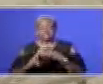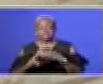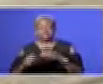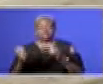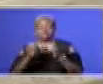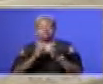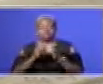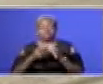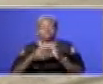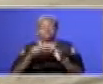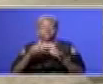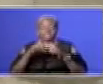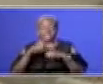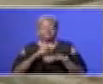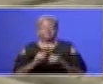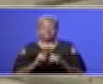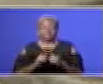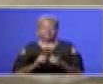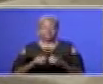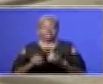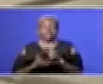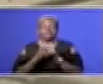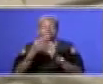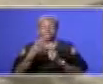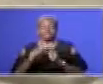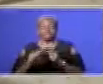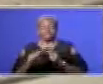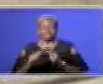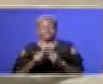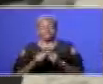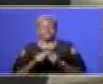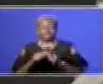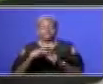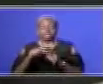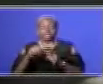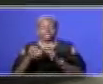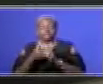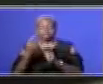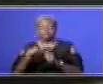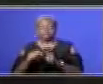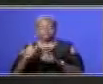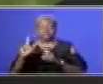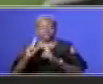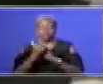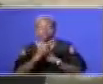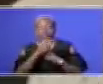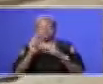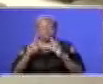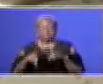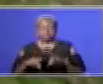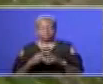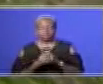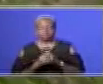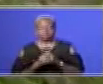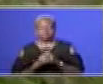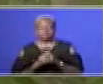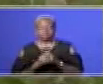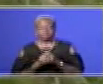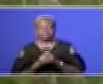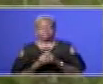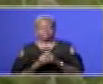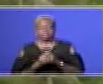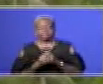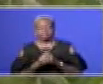around helping to redesign the local palate into a meal that is as healthy as it is efficient. So it's a part of a